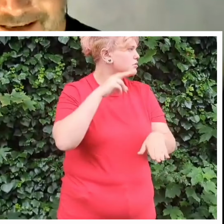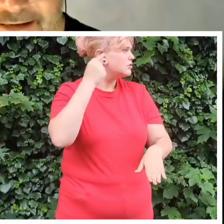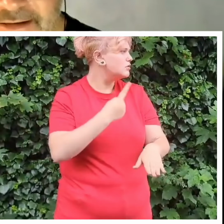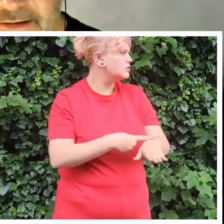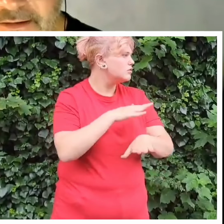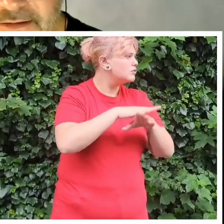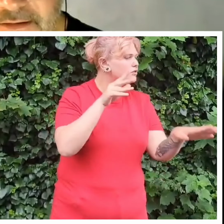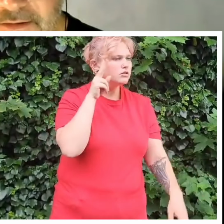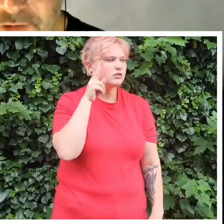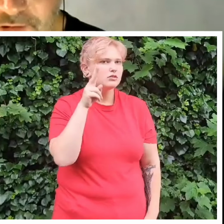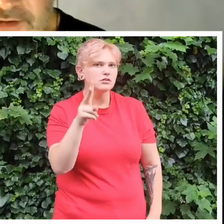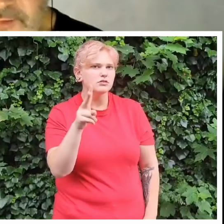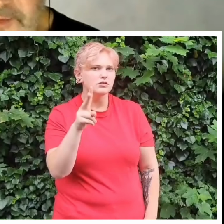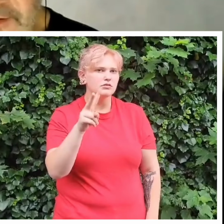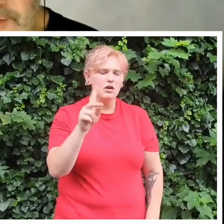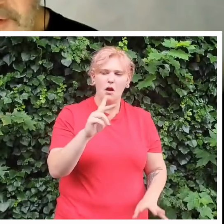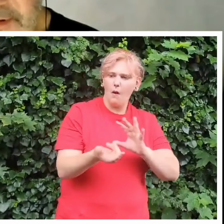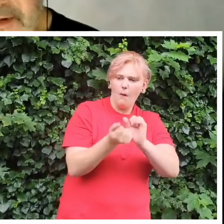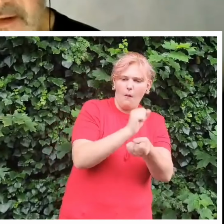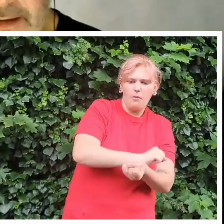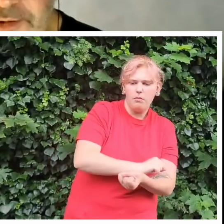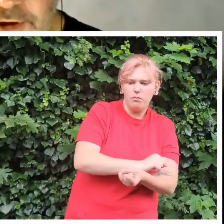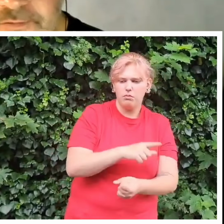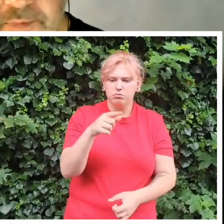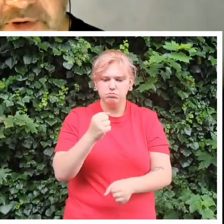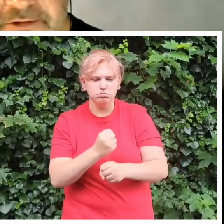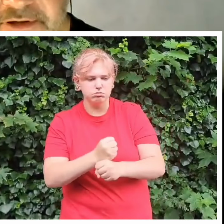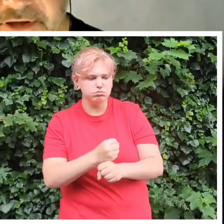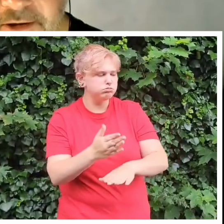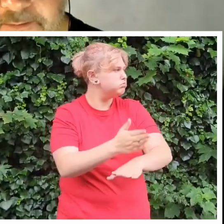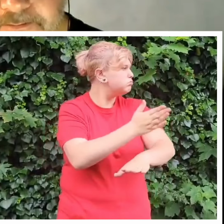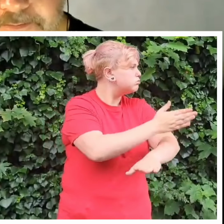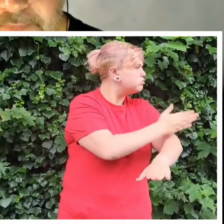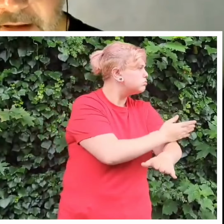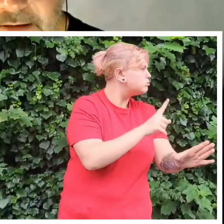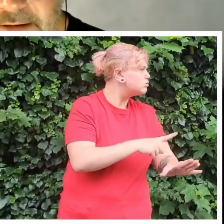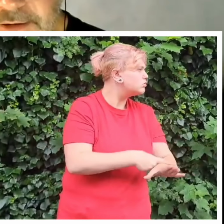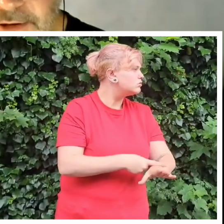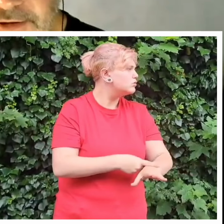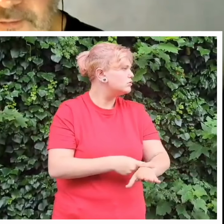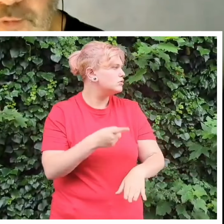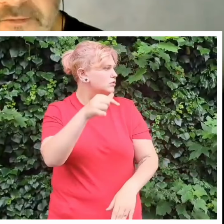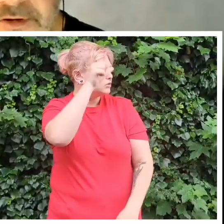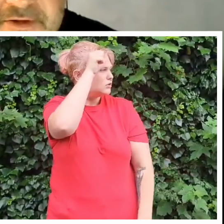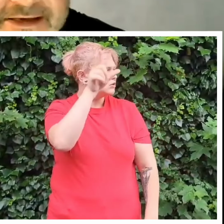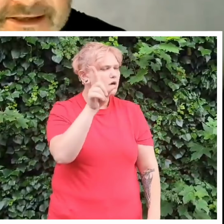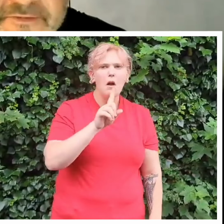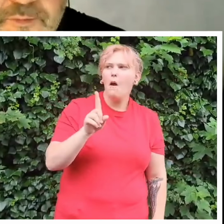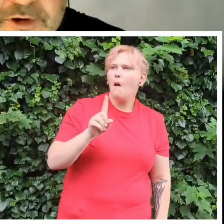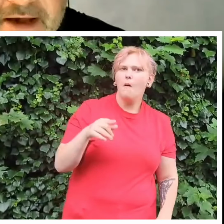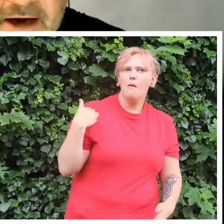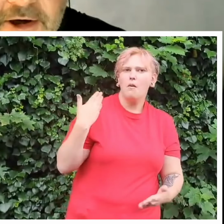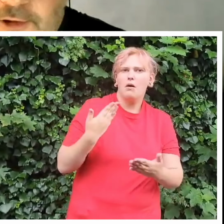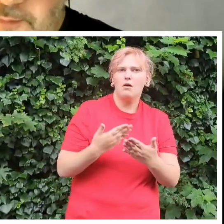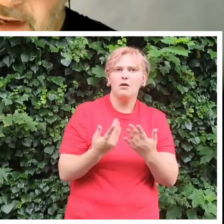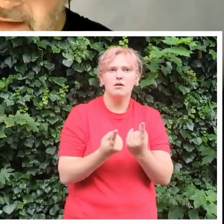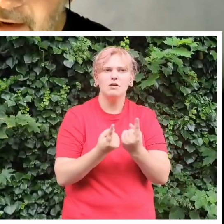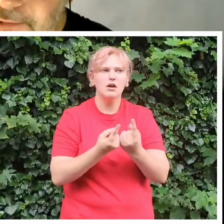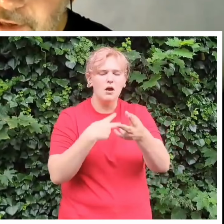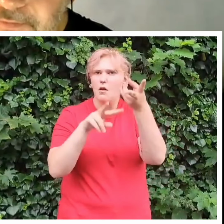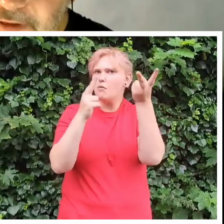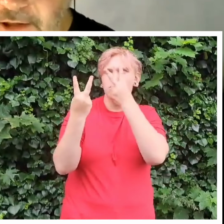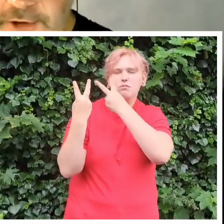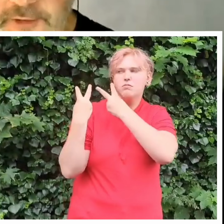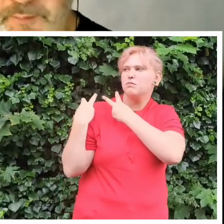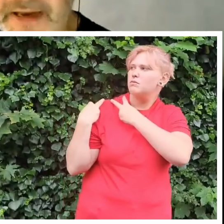don't see the transformation because it does happen over a period of time. So whatever the thing is, even with that, I look back